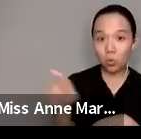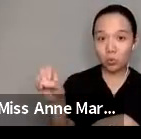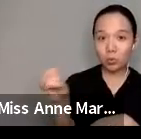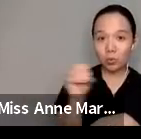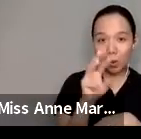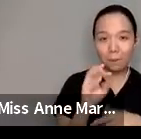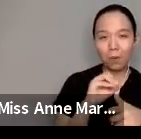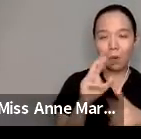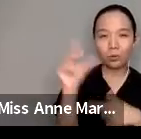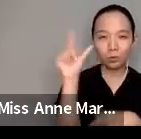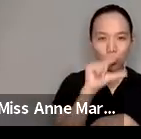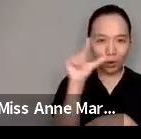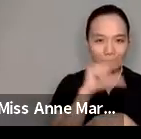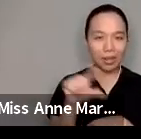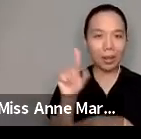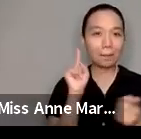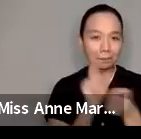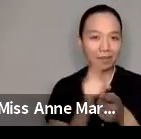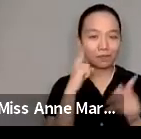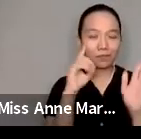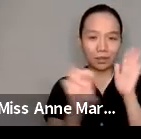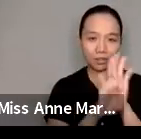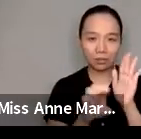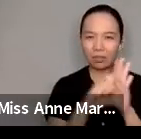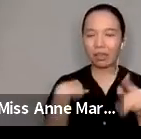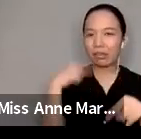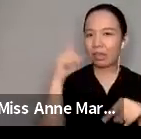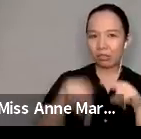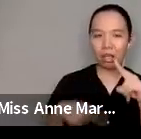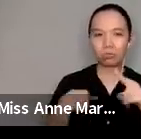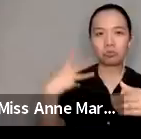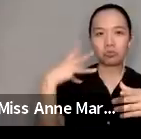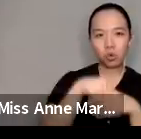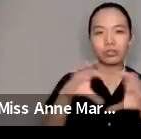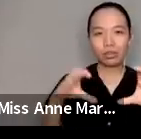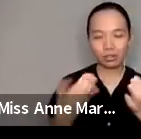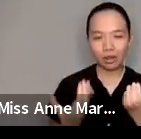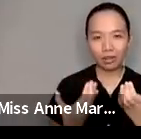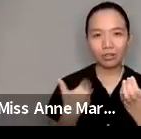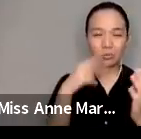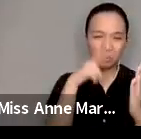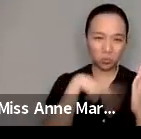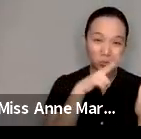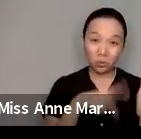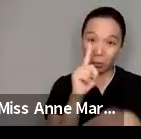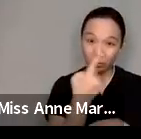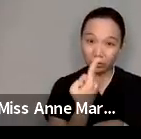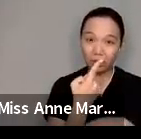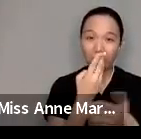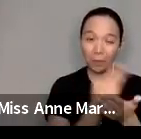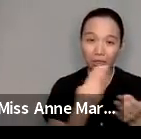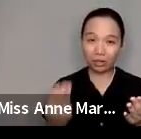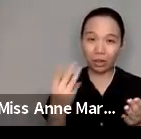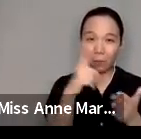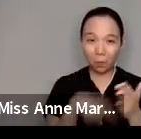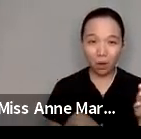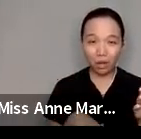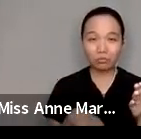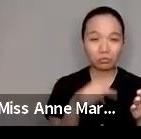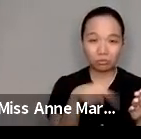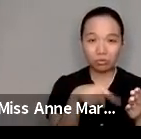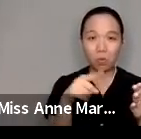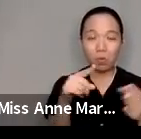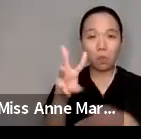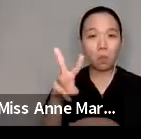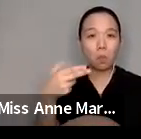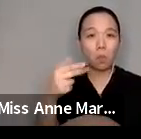Google Meeting, for example, I cannot join the class and just read the material on WhatsApp group.